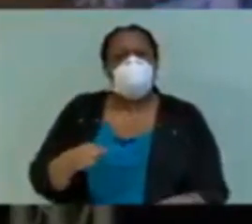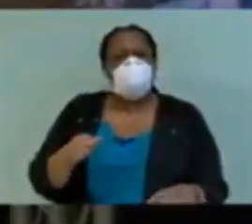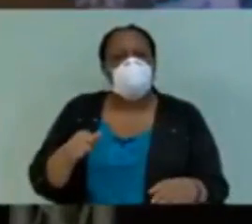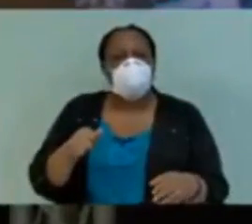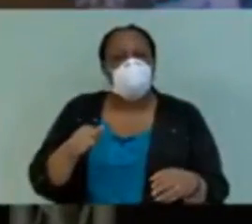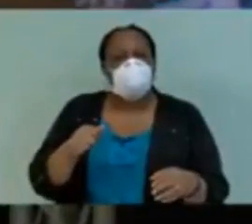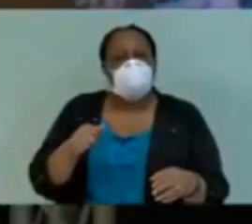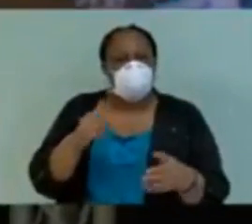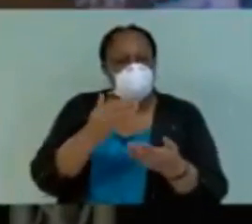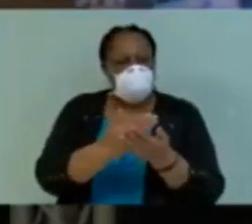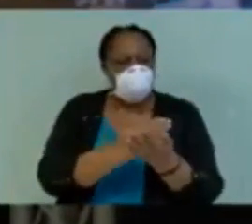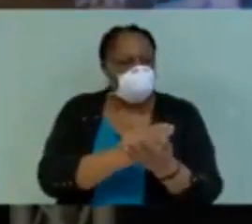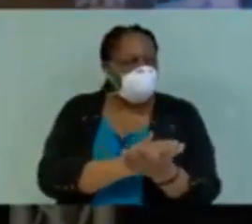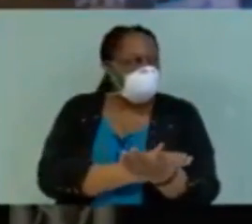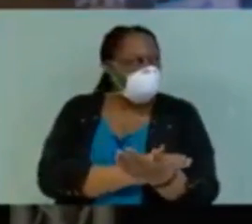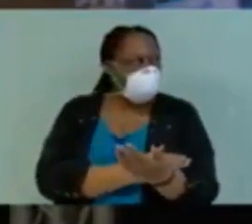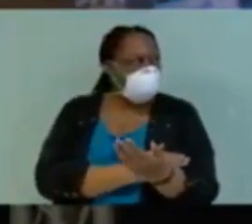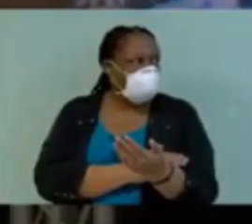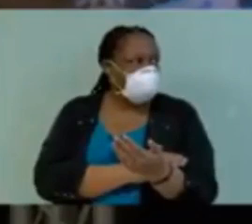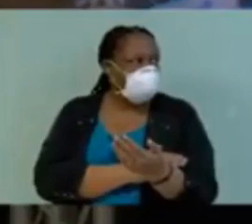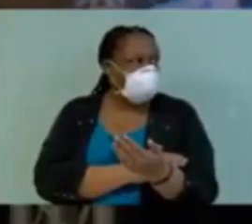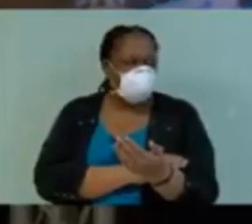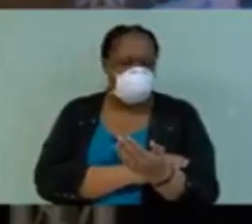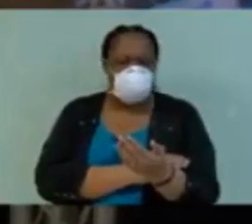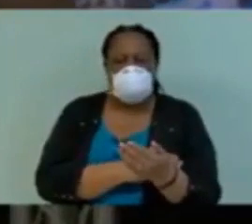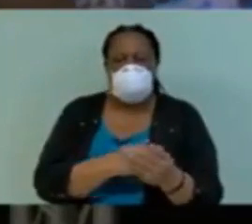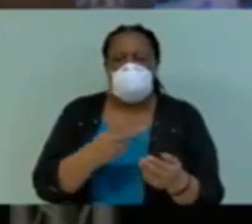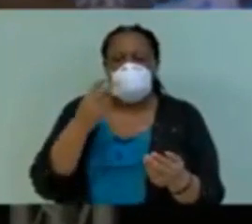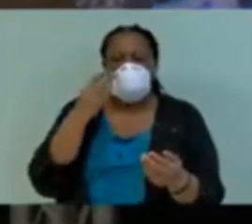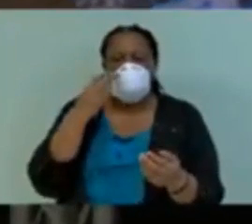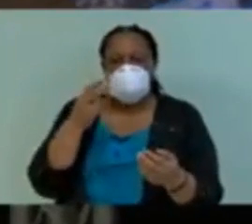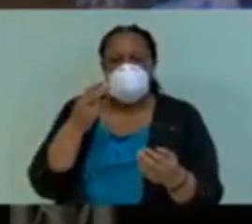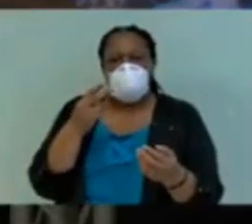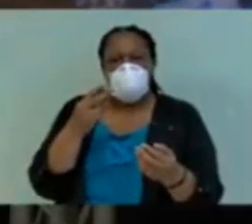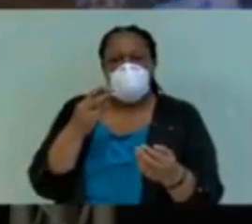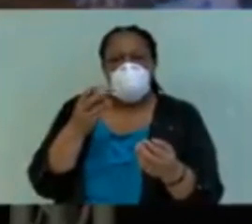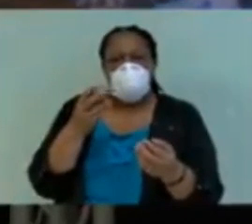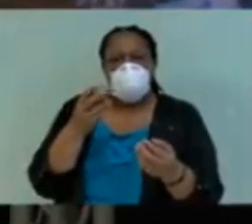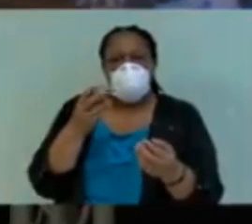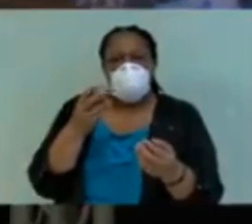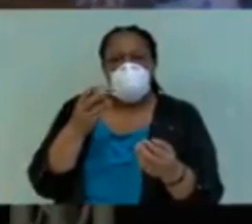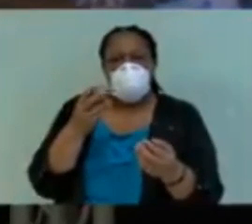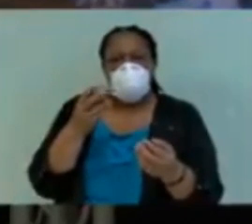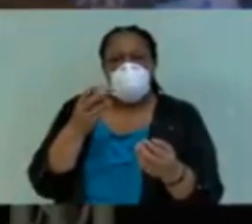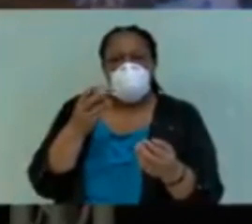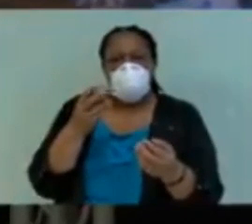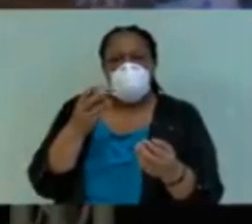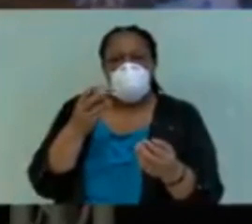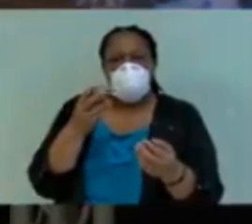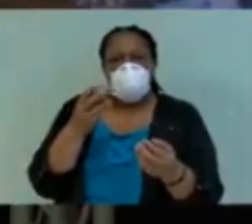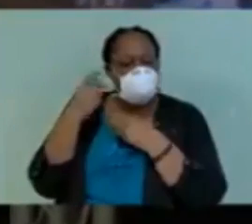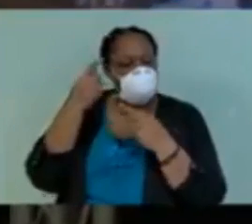given to essential goods, that has now been extended to all cargo.